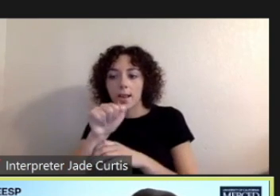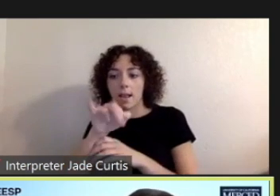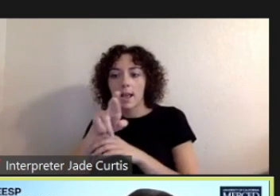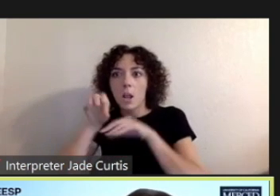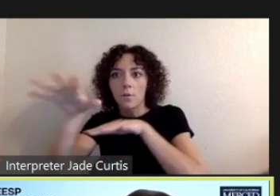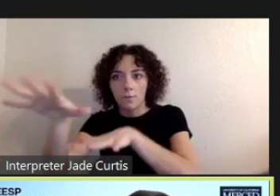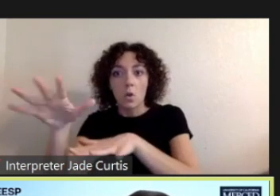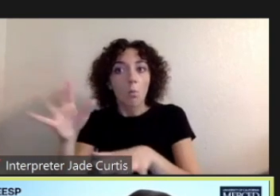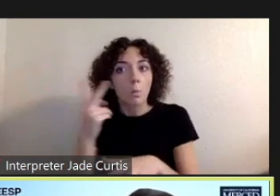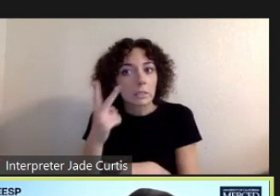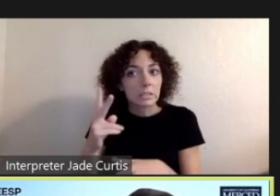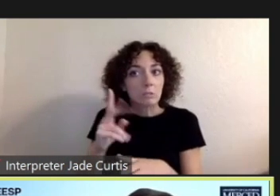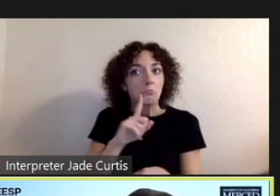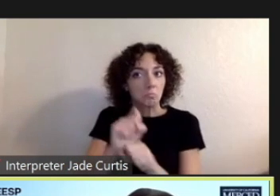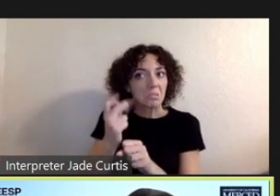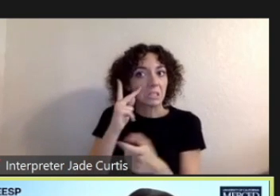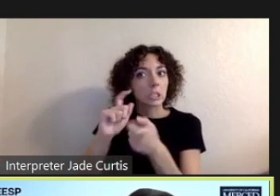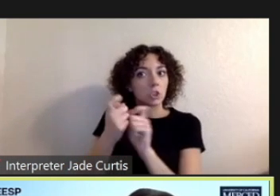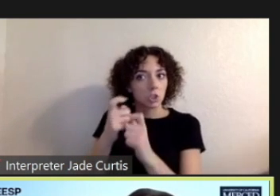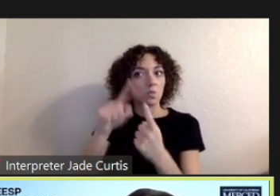room. Next slide, please.